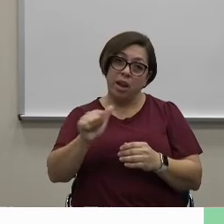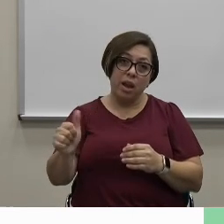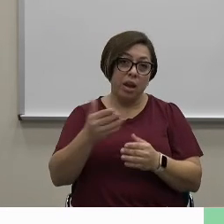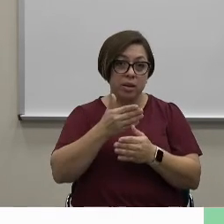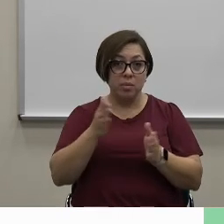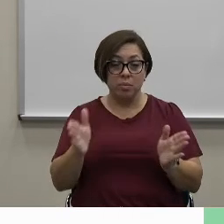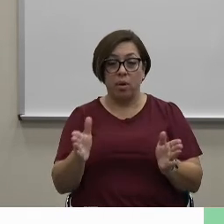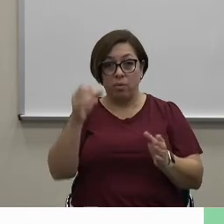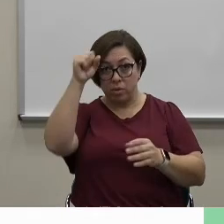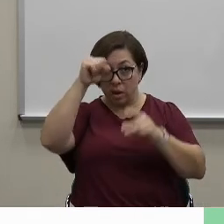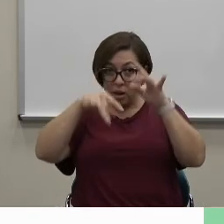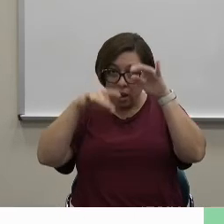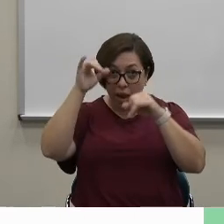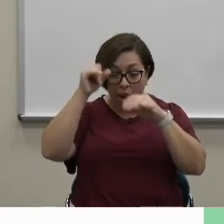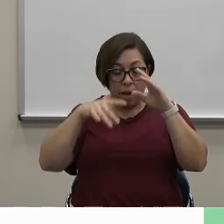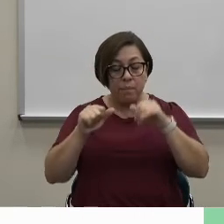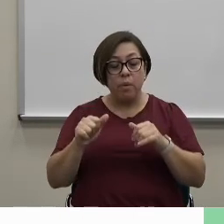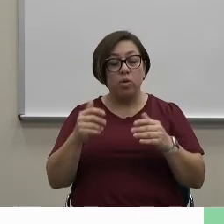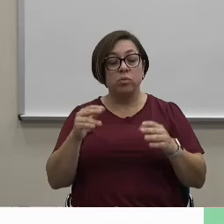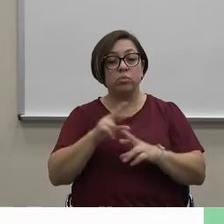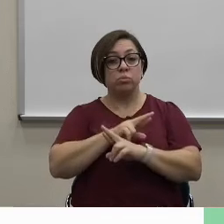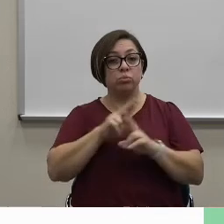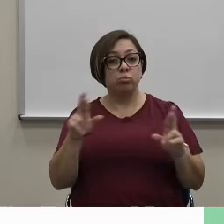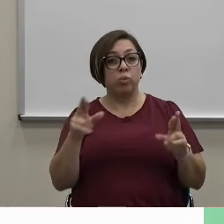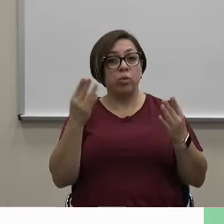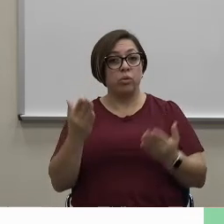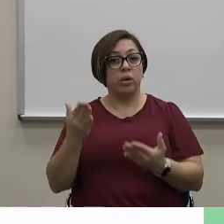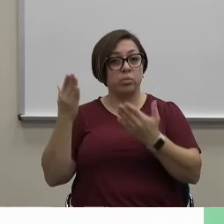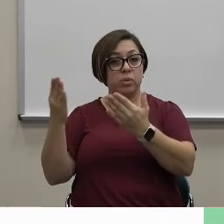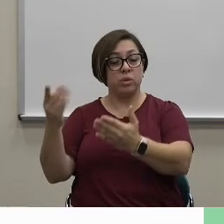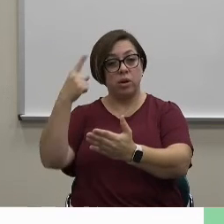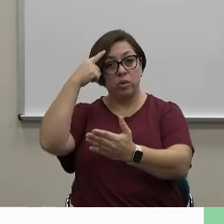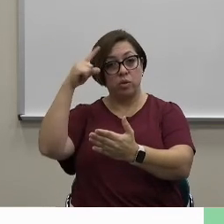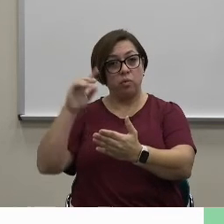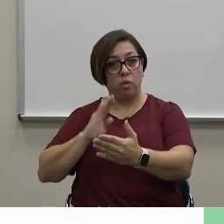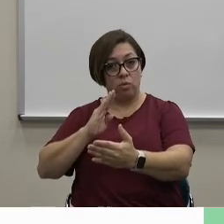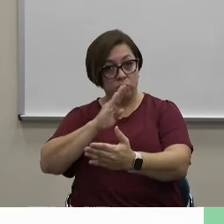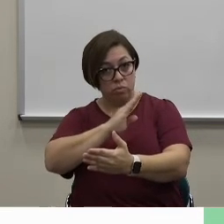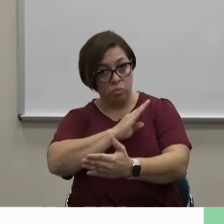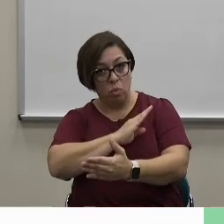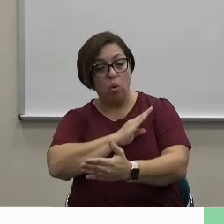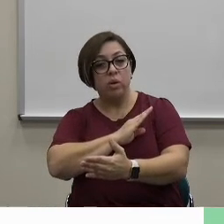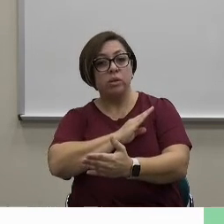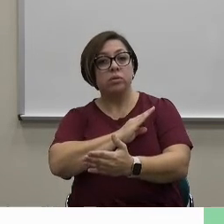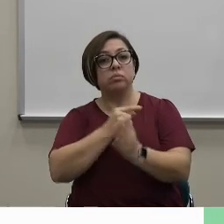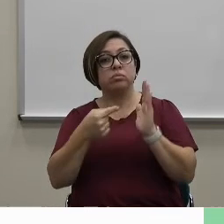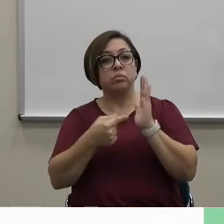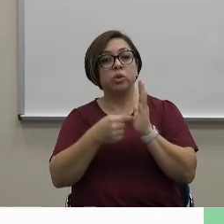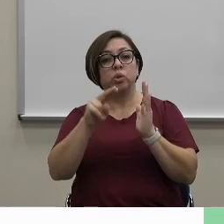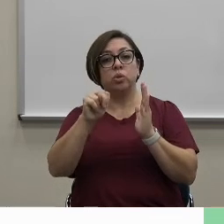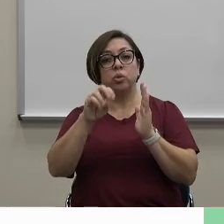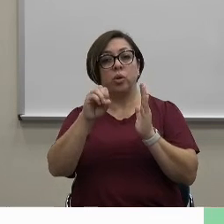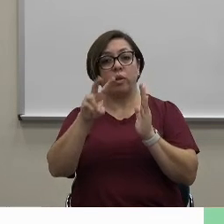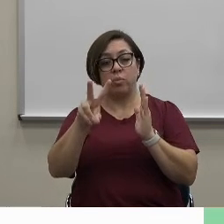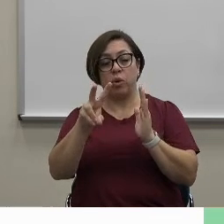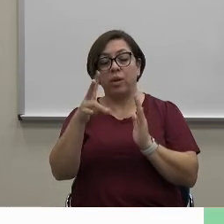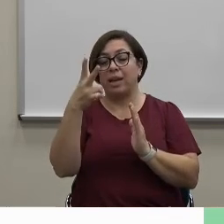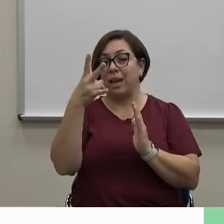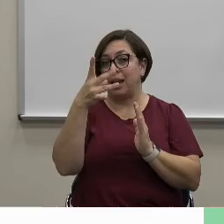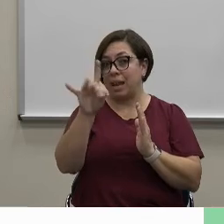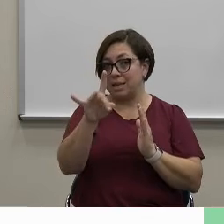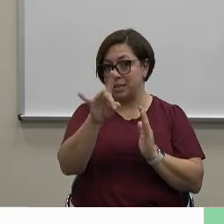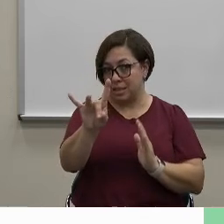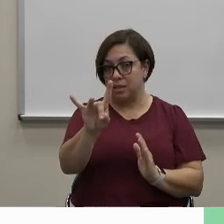gets and prepare a recommendation for the board, which it will tender by November 18th. In addition to